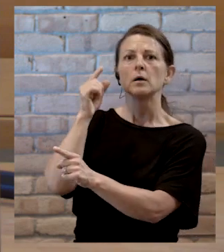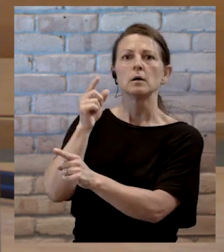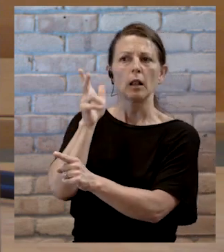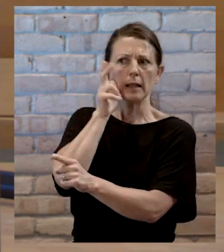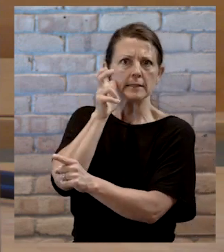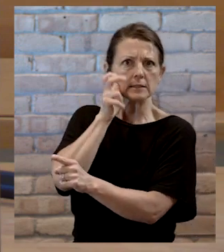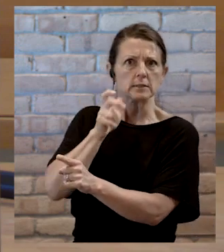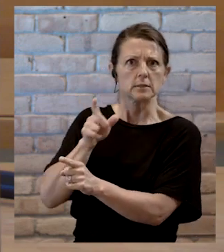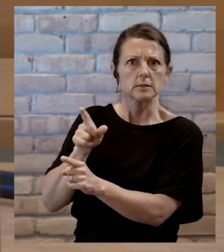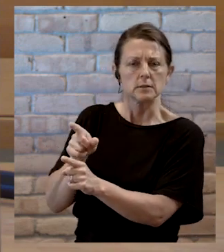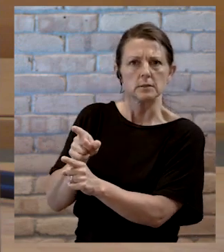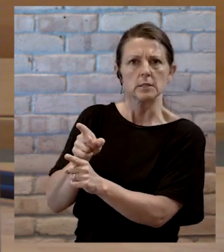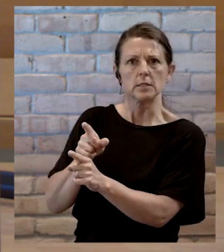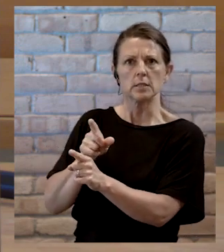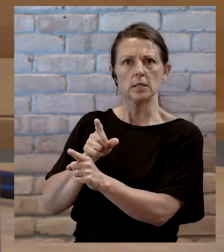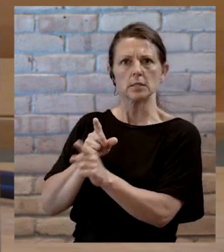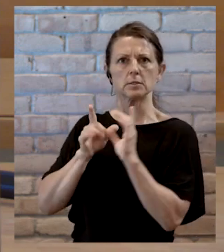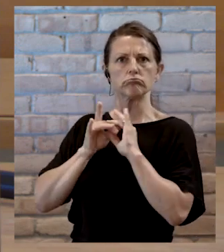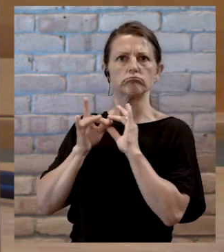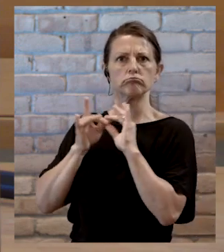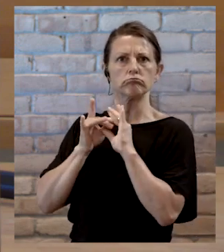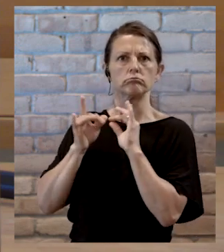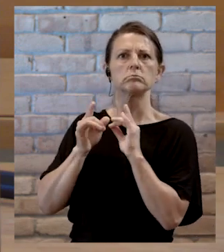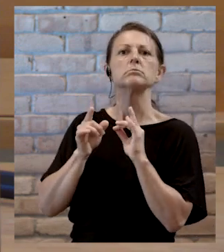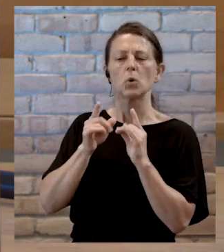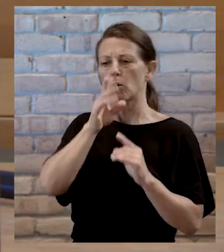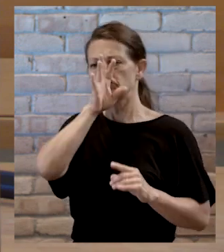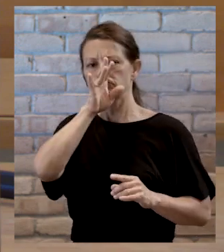voice. And they follow him.